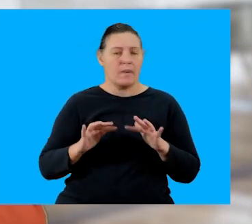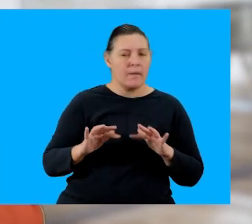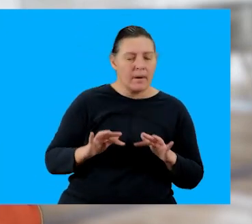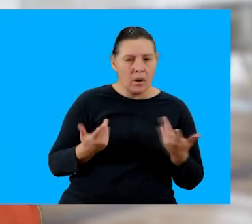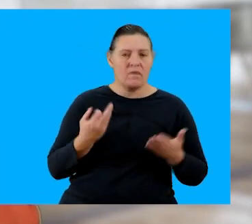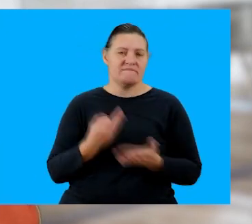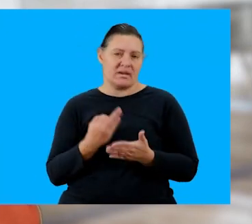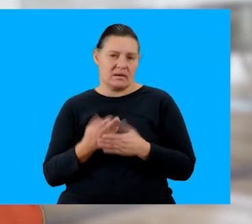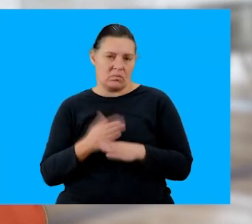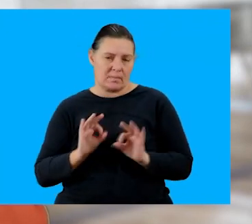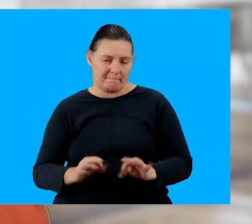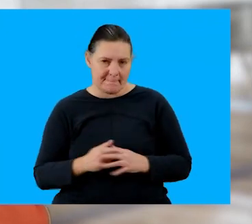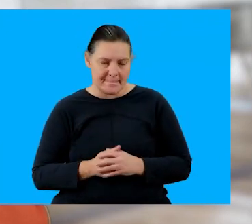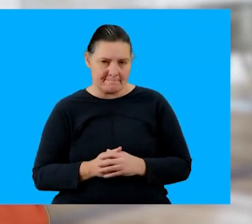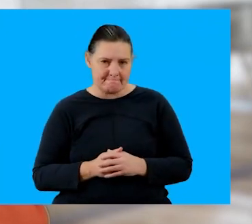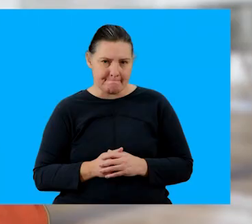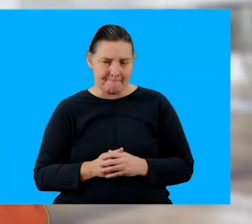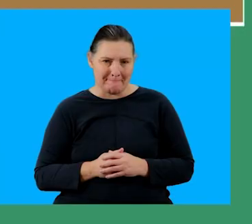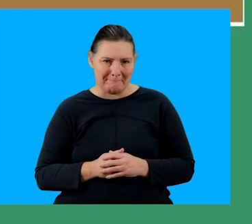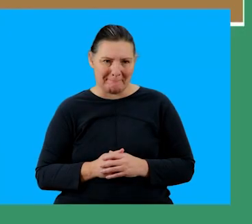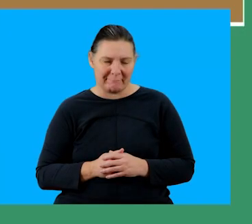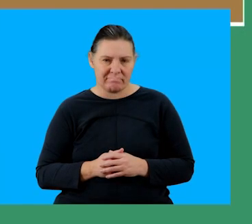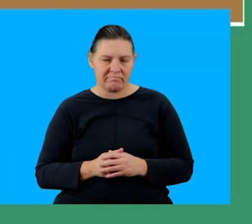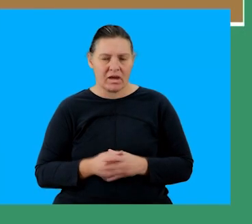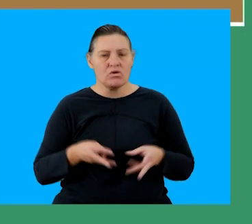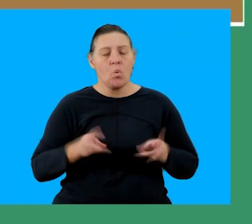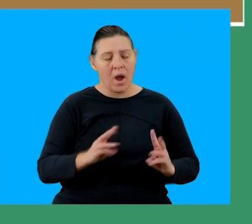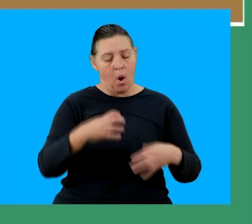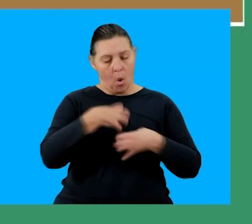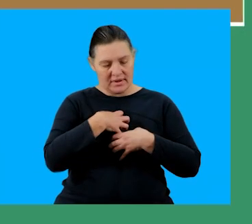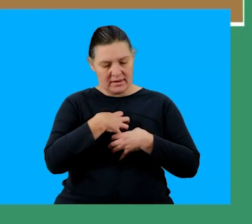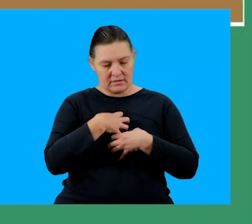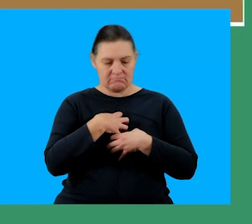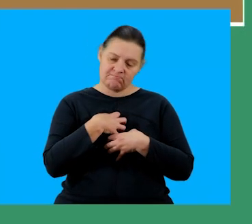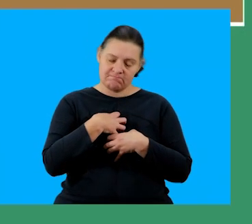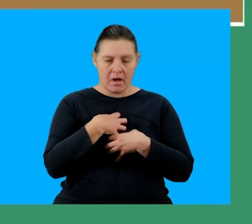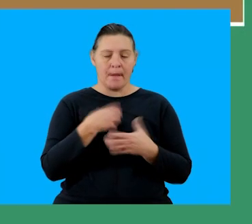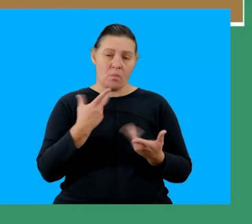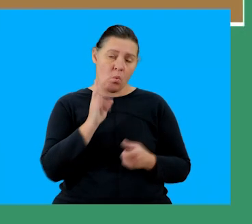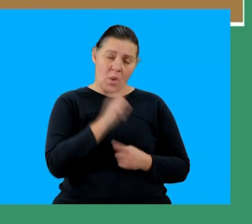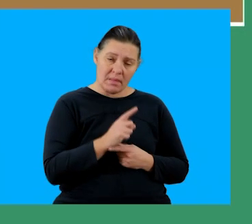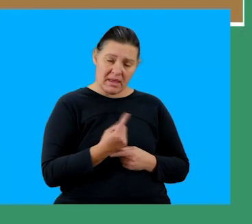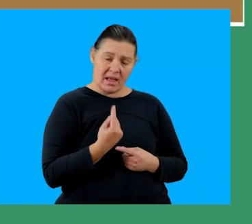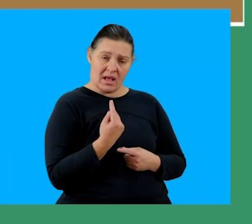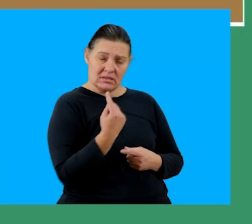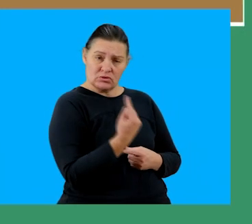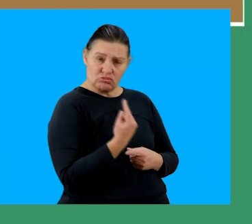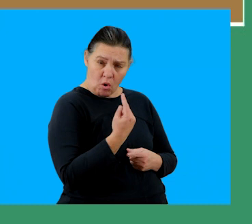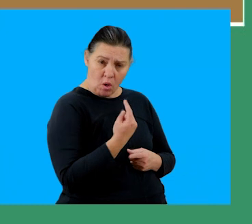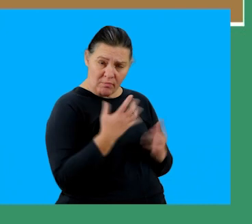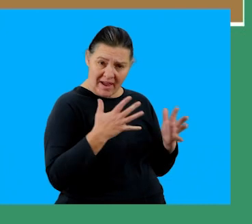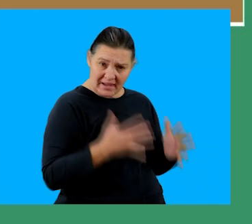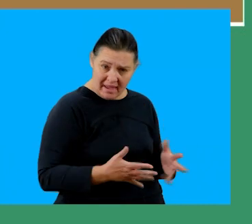about funding. The form of ownership that will be used by the business. Another factor that he